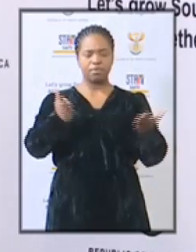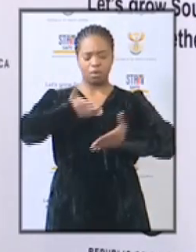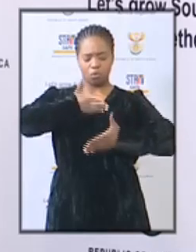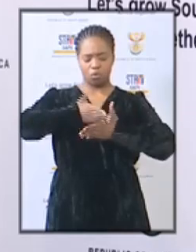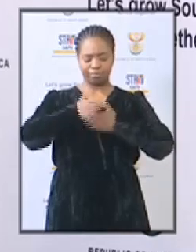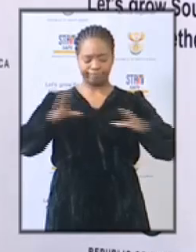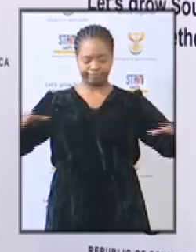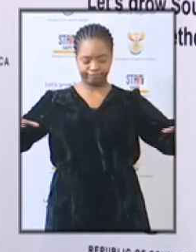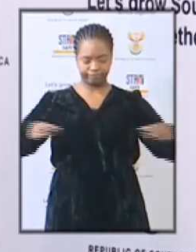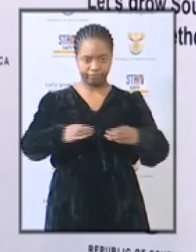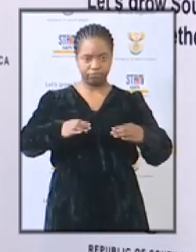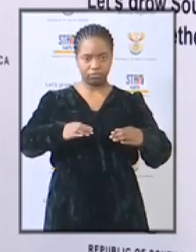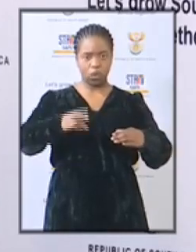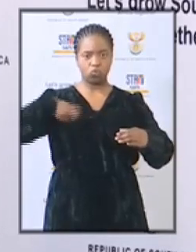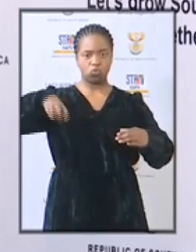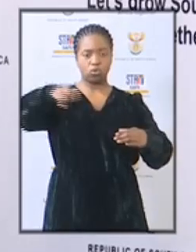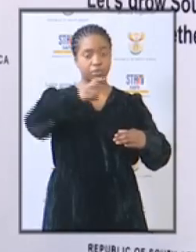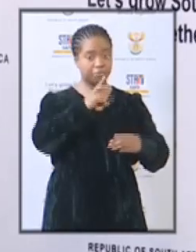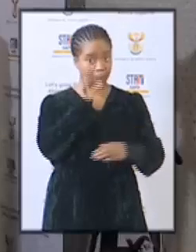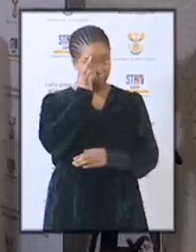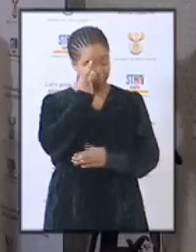tourism sector. Minister.